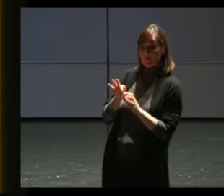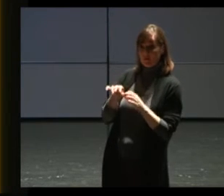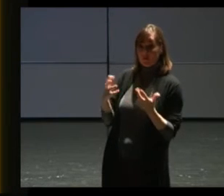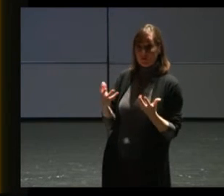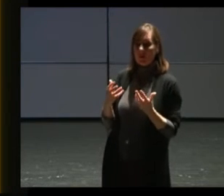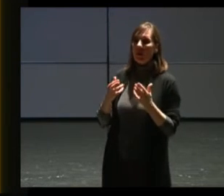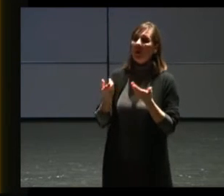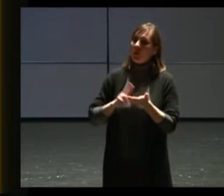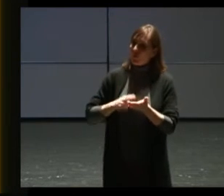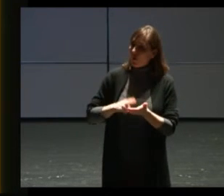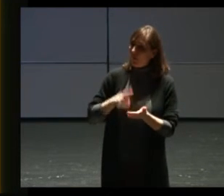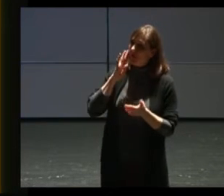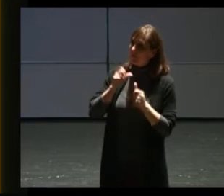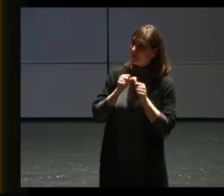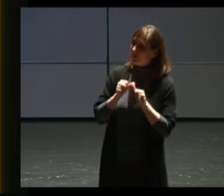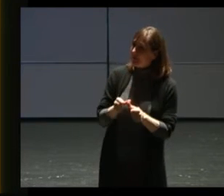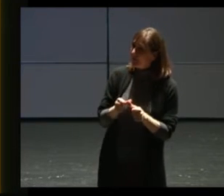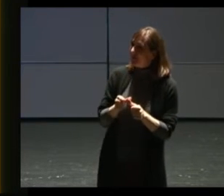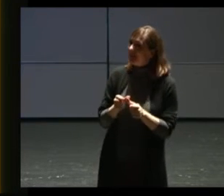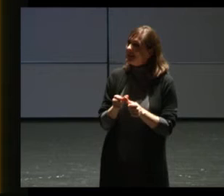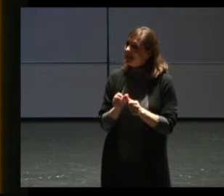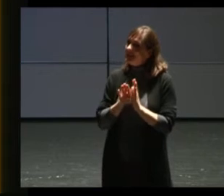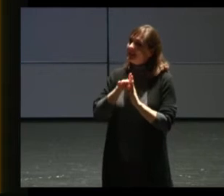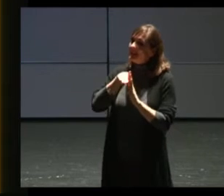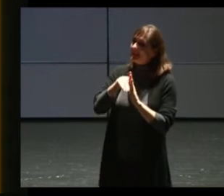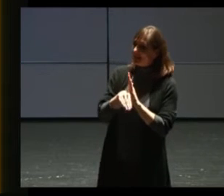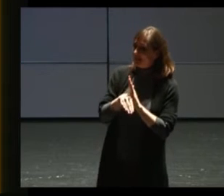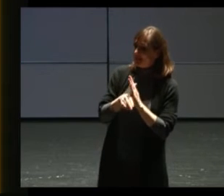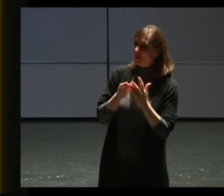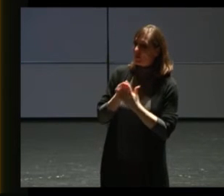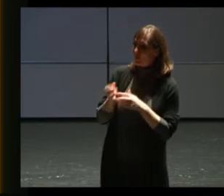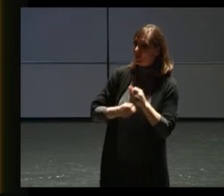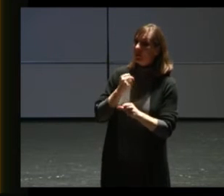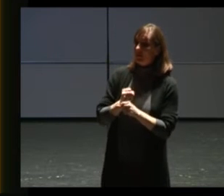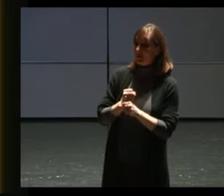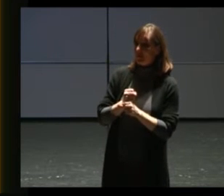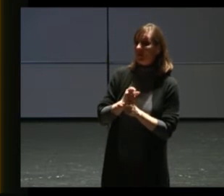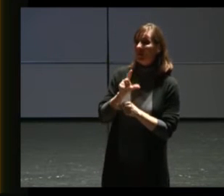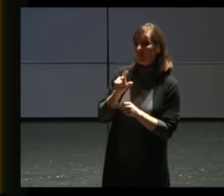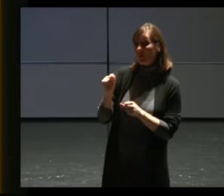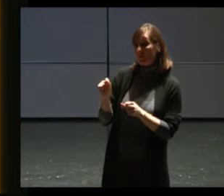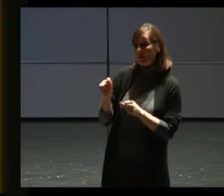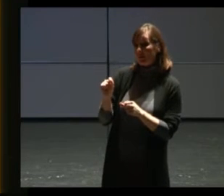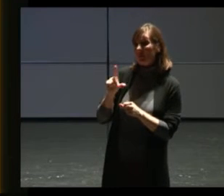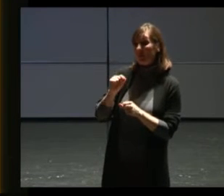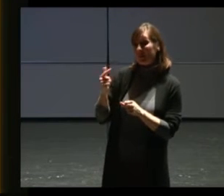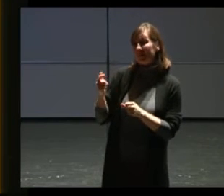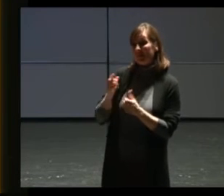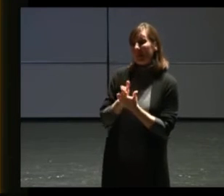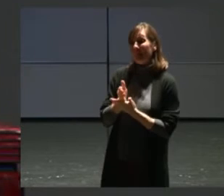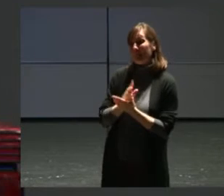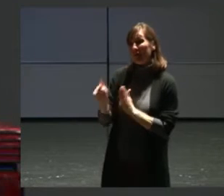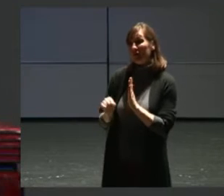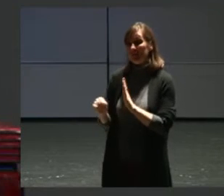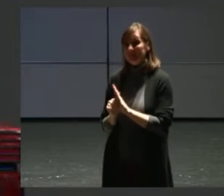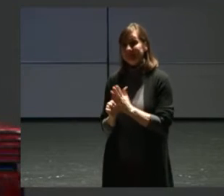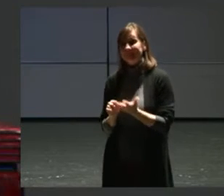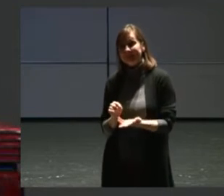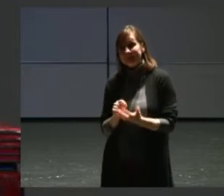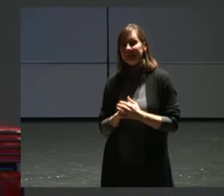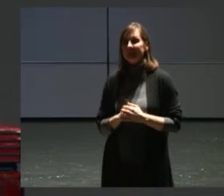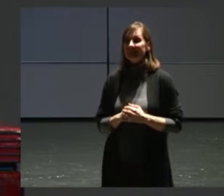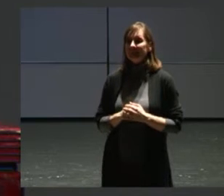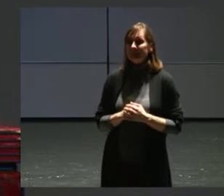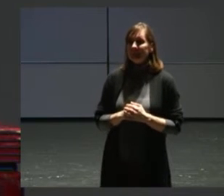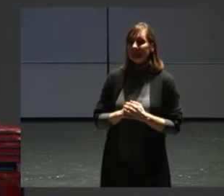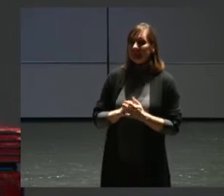continue, most likely, to decline through 2020-2021 budget period. We're facing significant demographics.